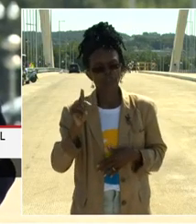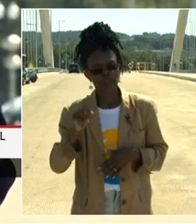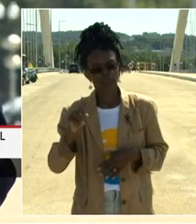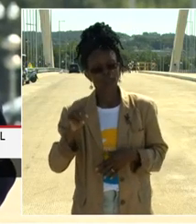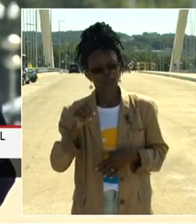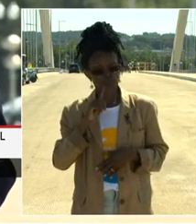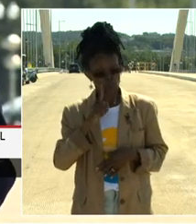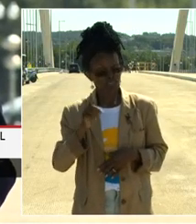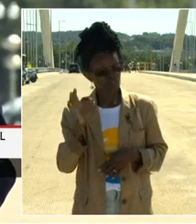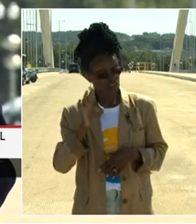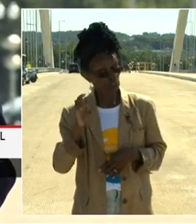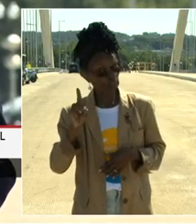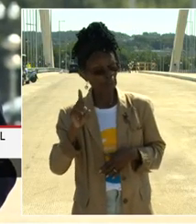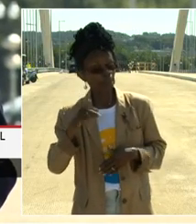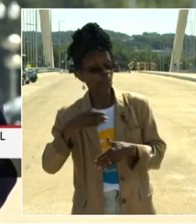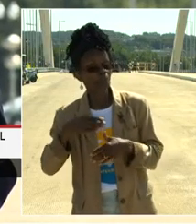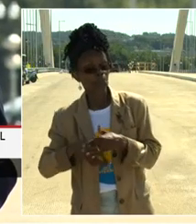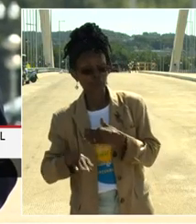in Talbot County,